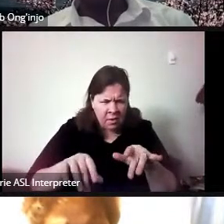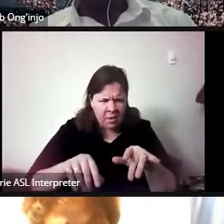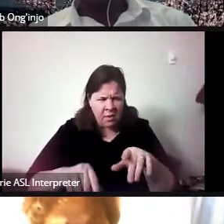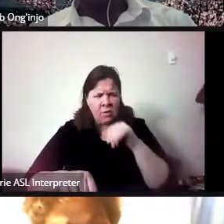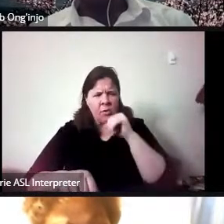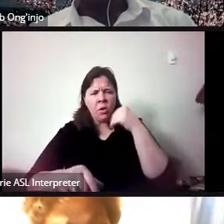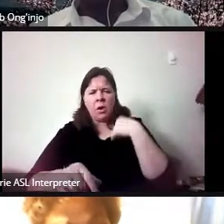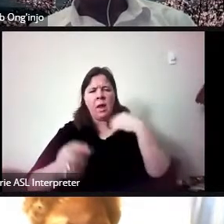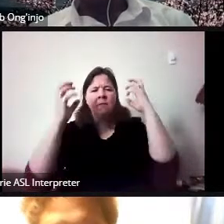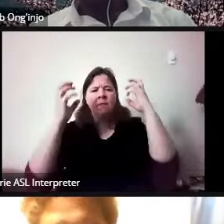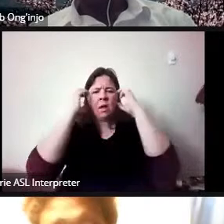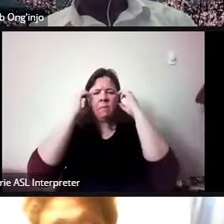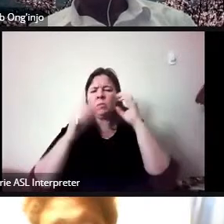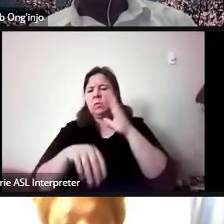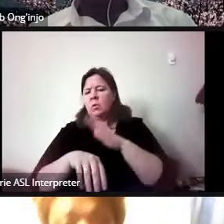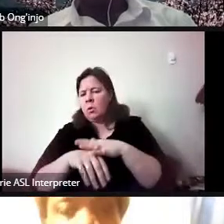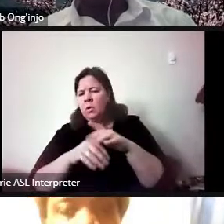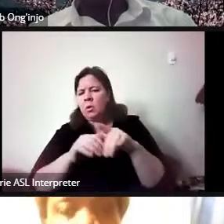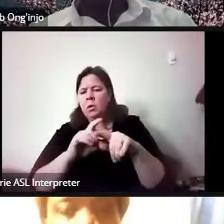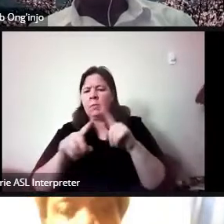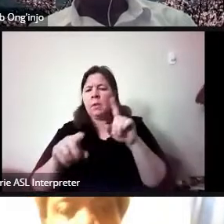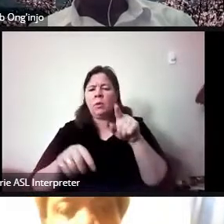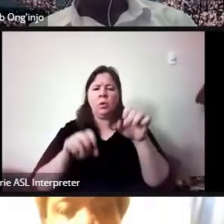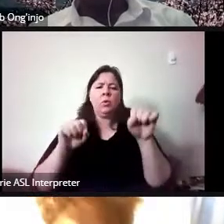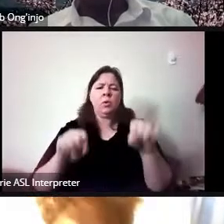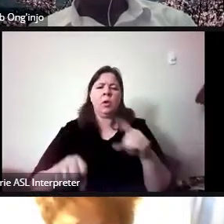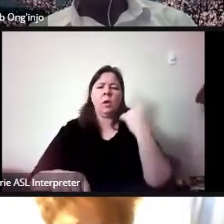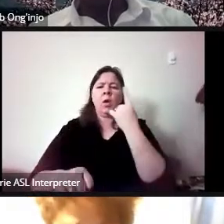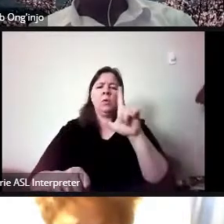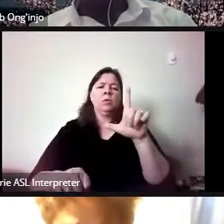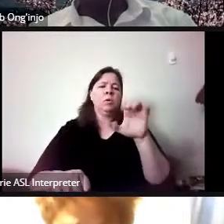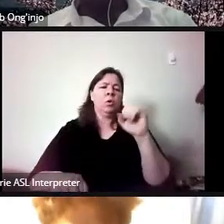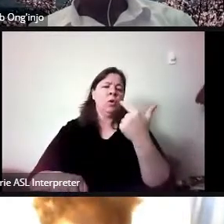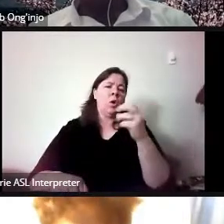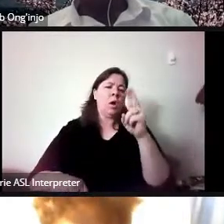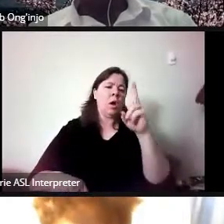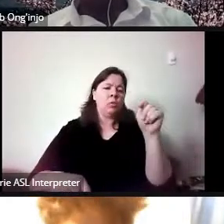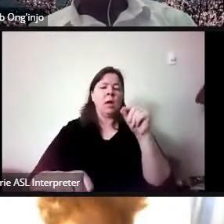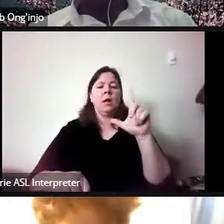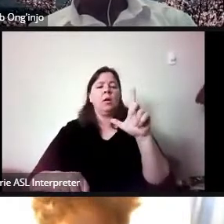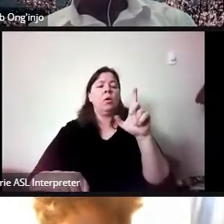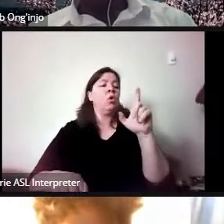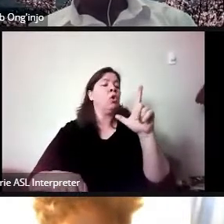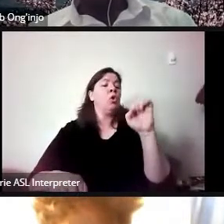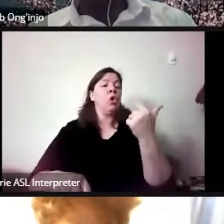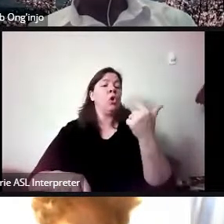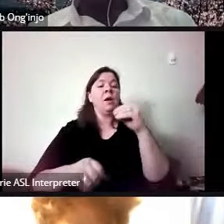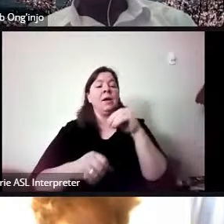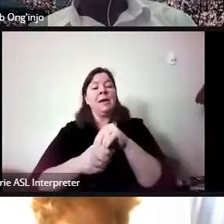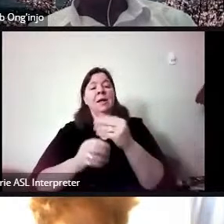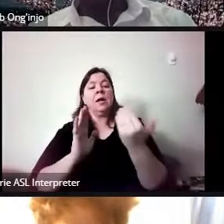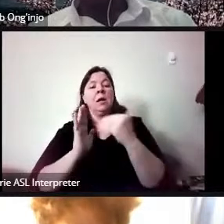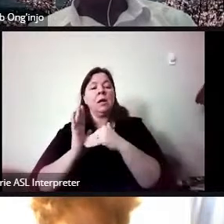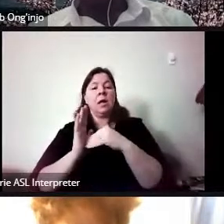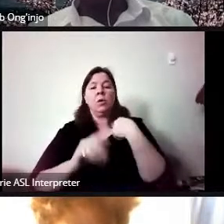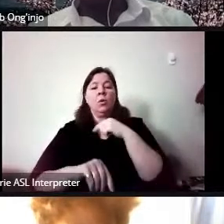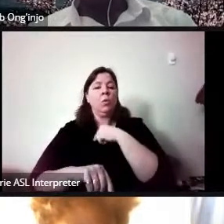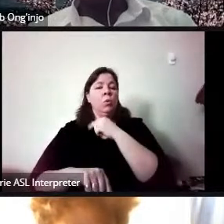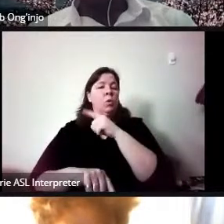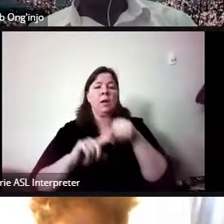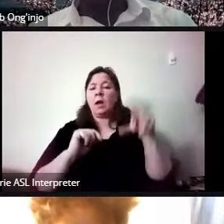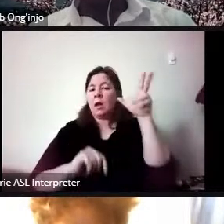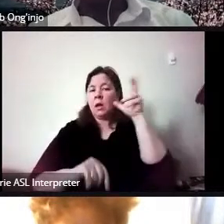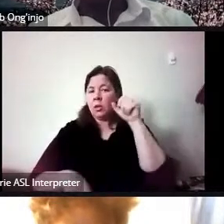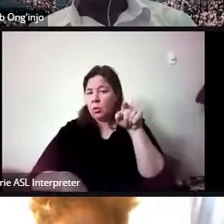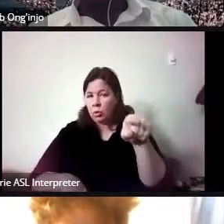have headphones in. So you can always log out and log in again. Thank you. But Alexander, we cannot hear you.